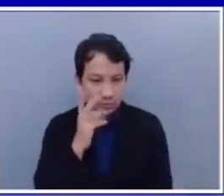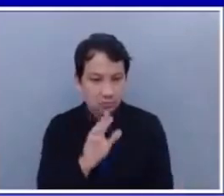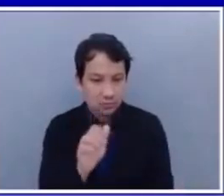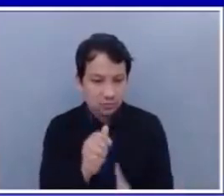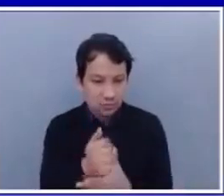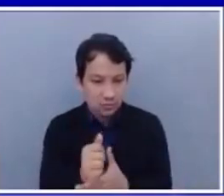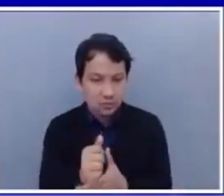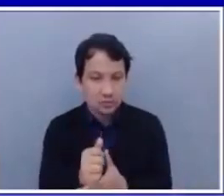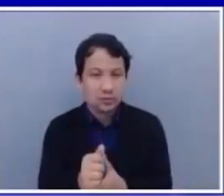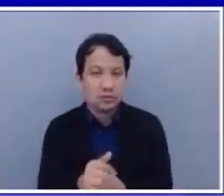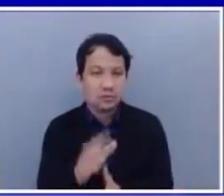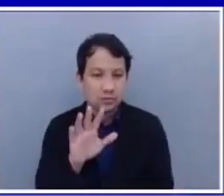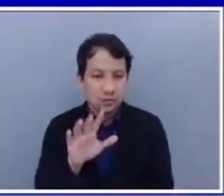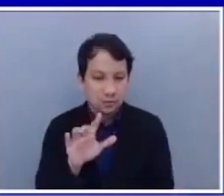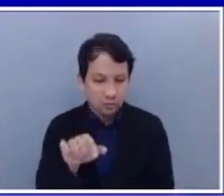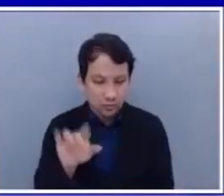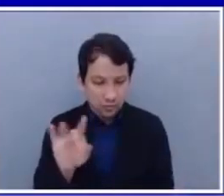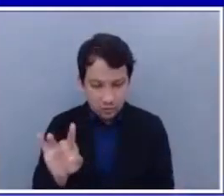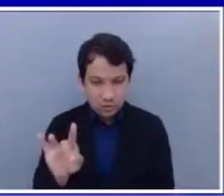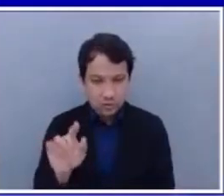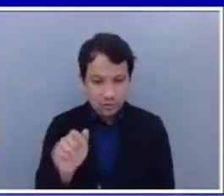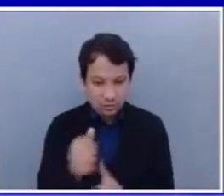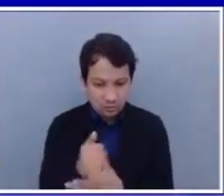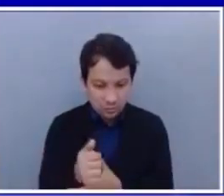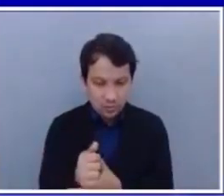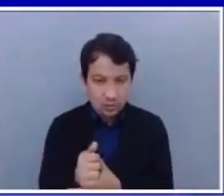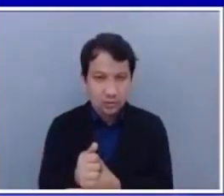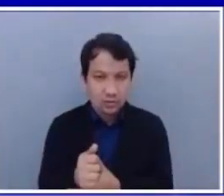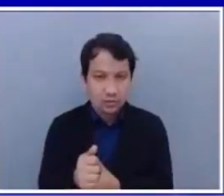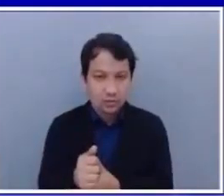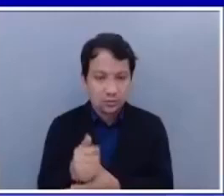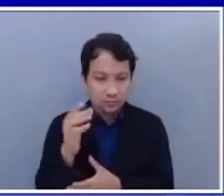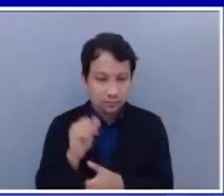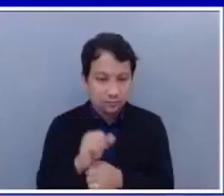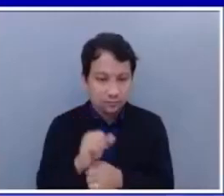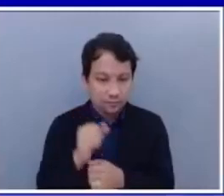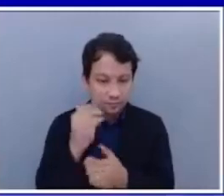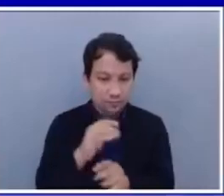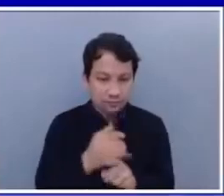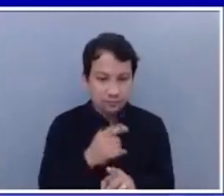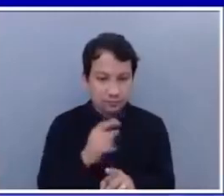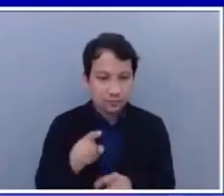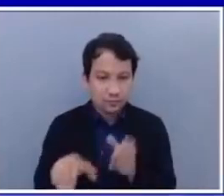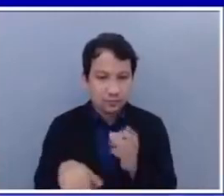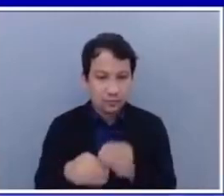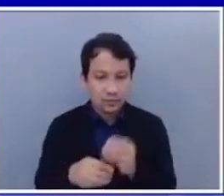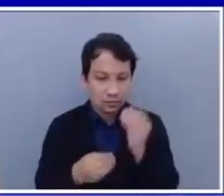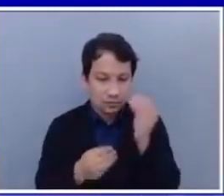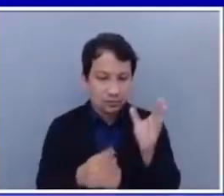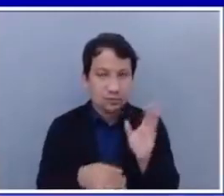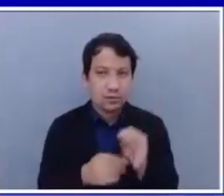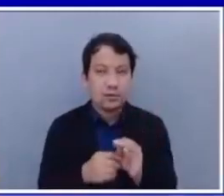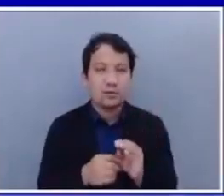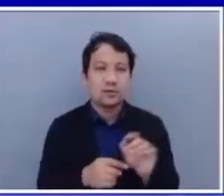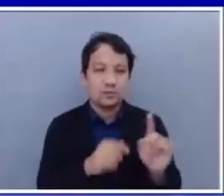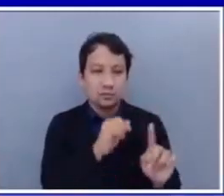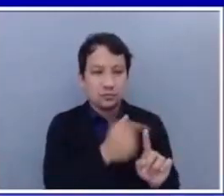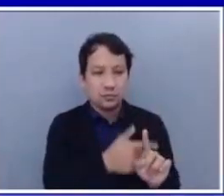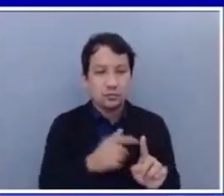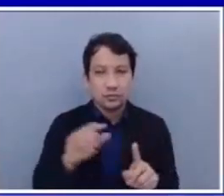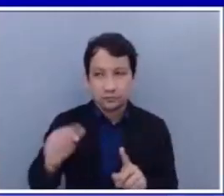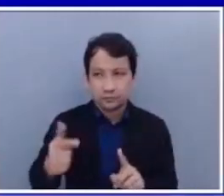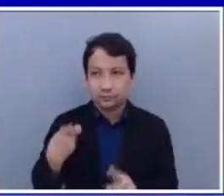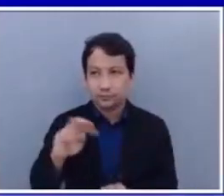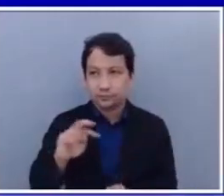5.8 yung average natin unemployment from January to August 2022.